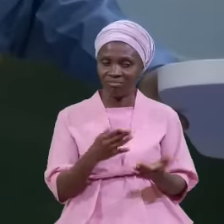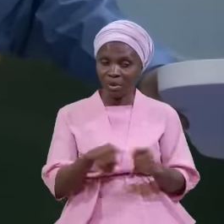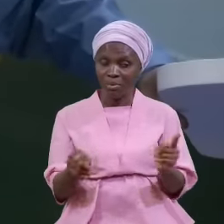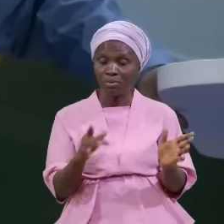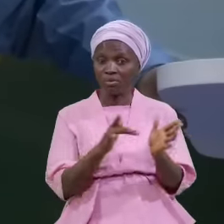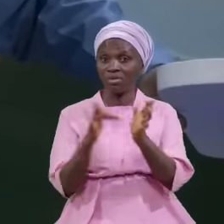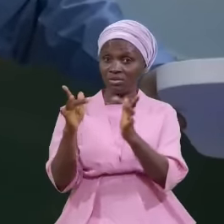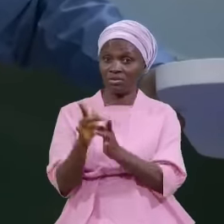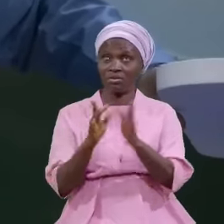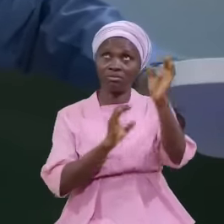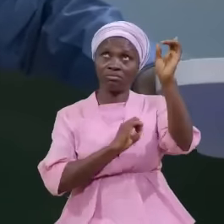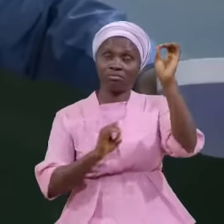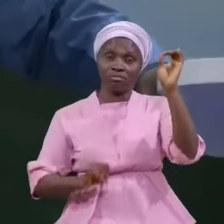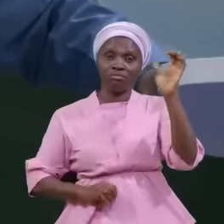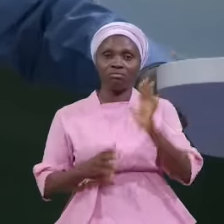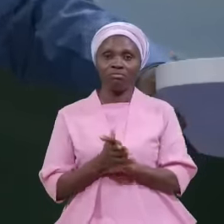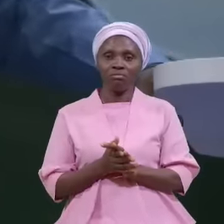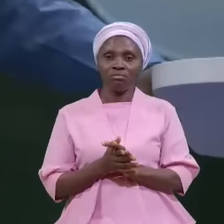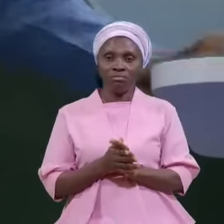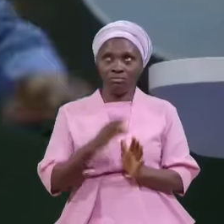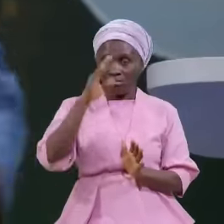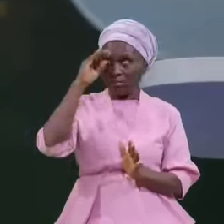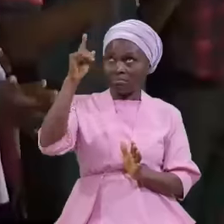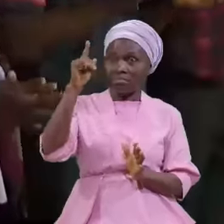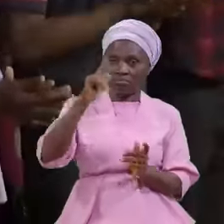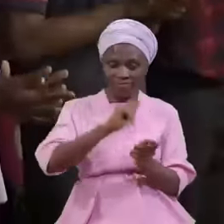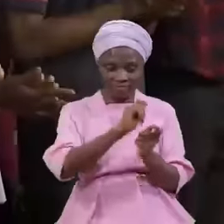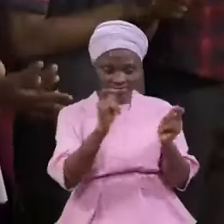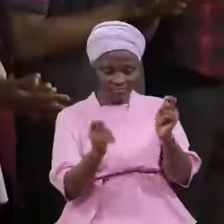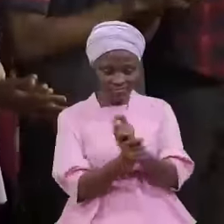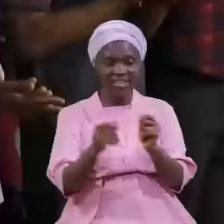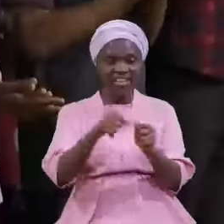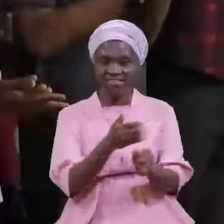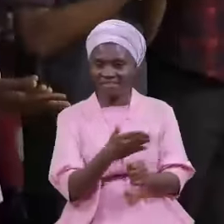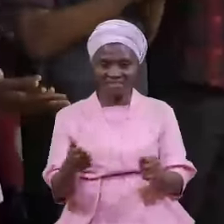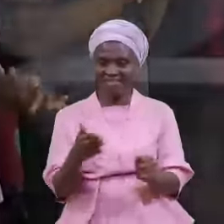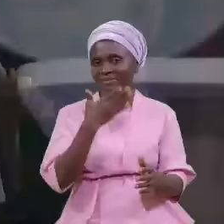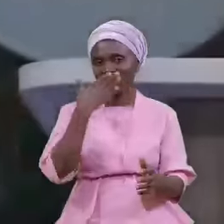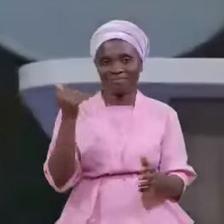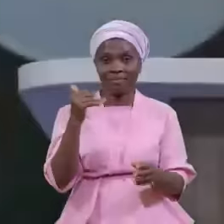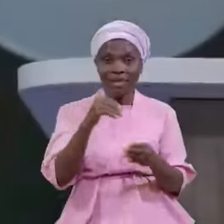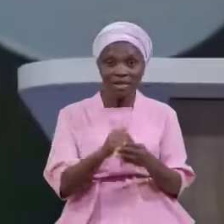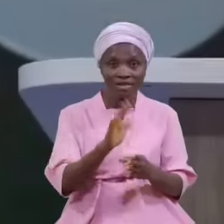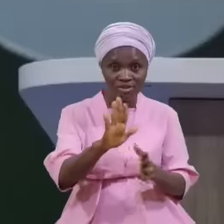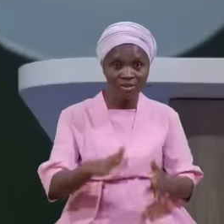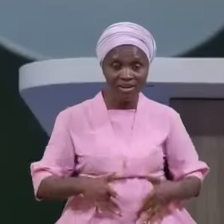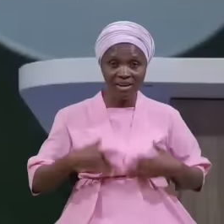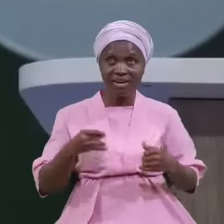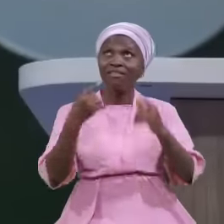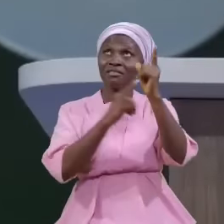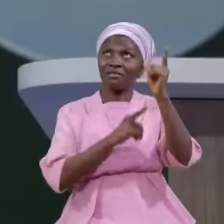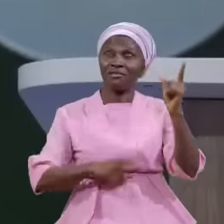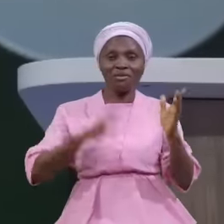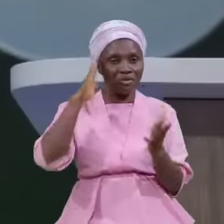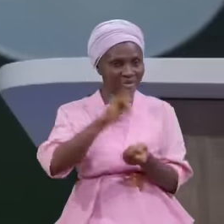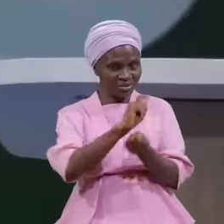Emmanuel, he turned everything around. In your life, the Lord will turn everything